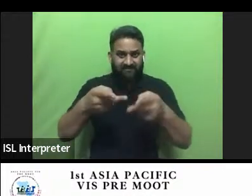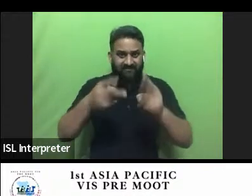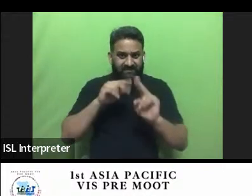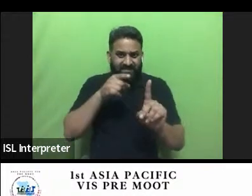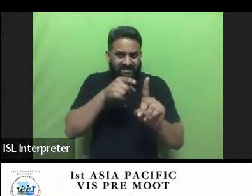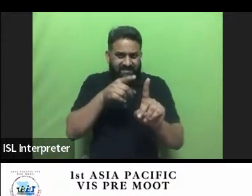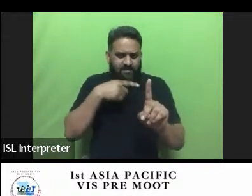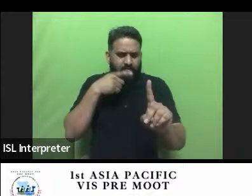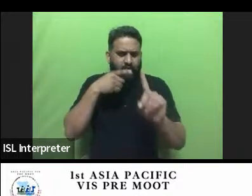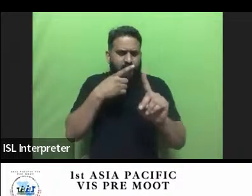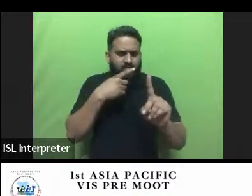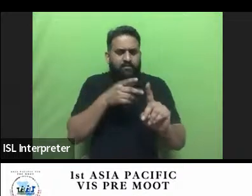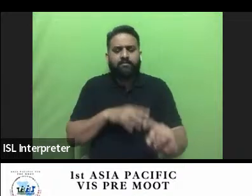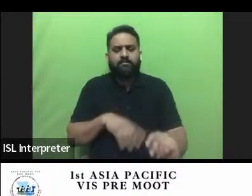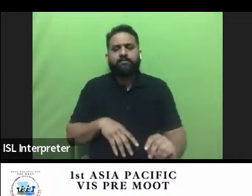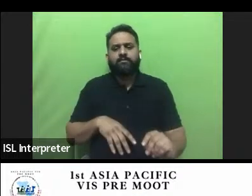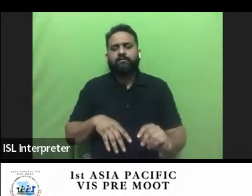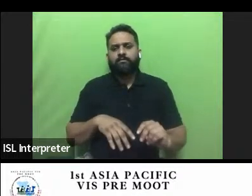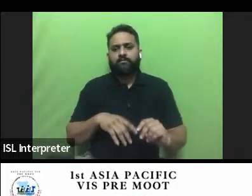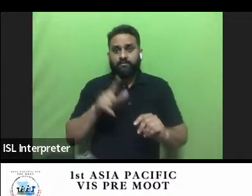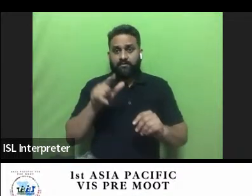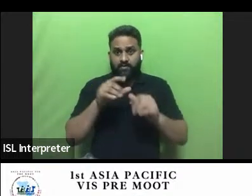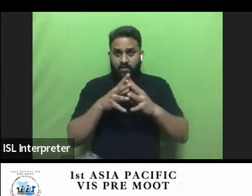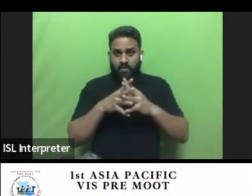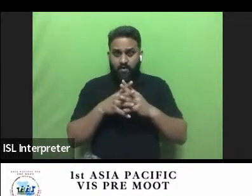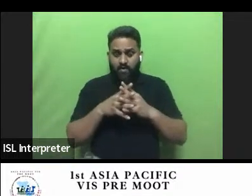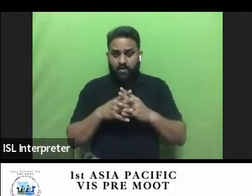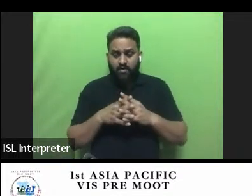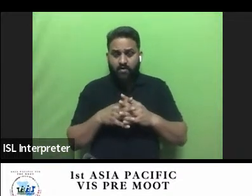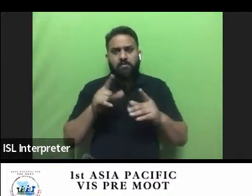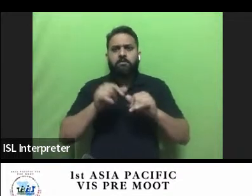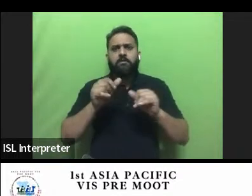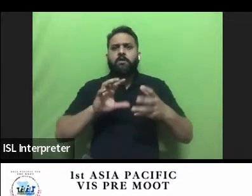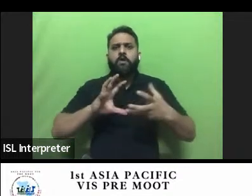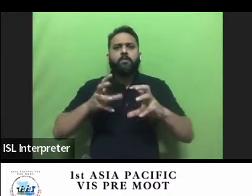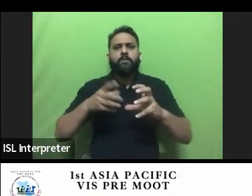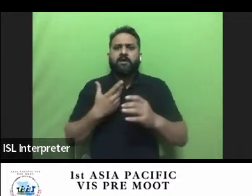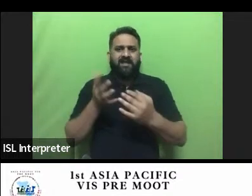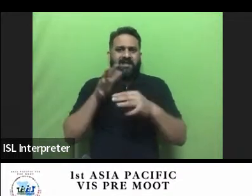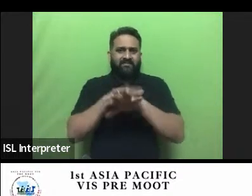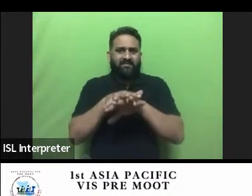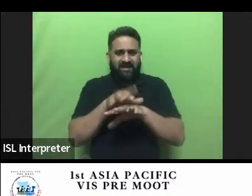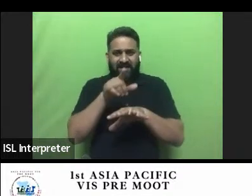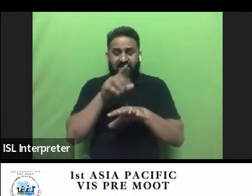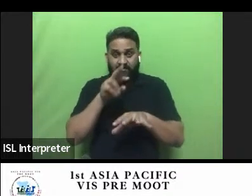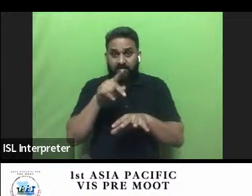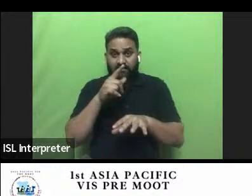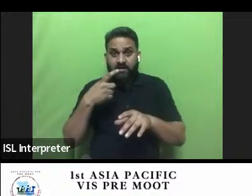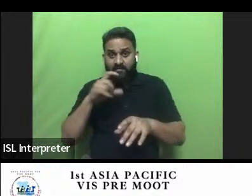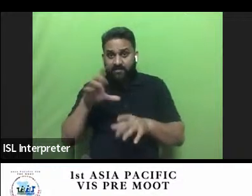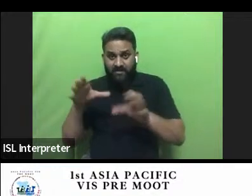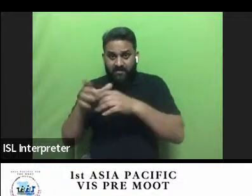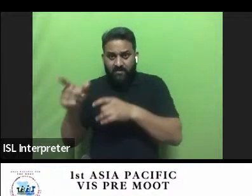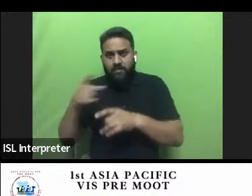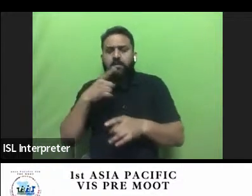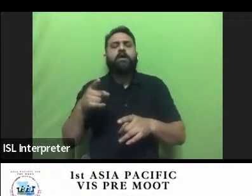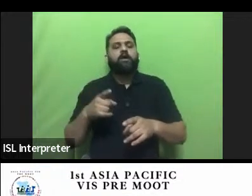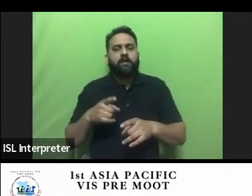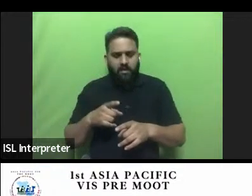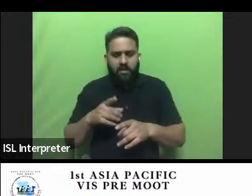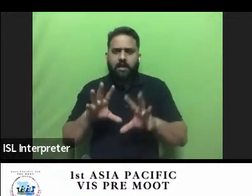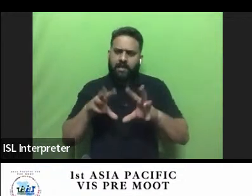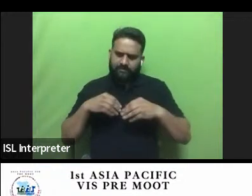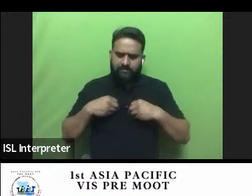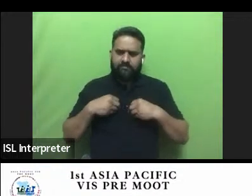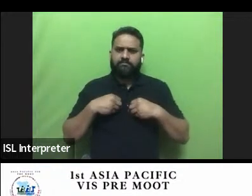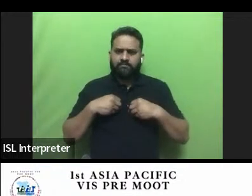point that the law of the seat will not automatically apply, the claimant entirely accepts that point.